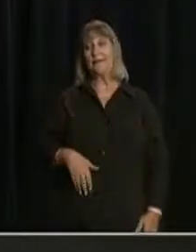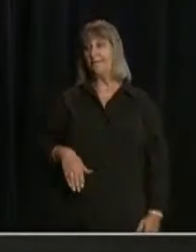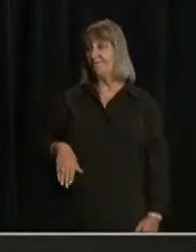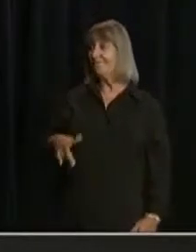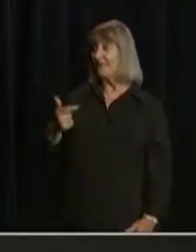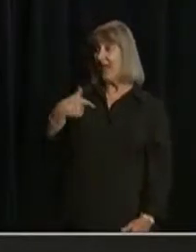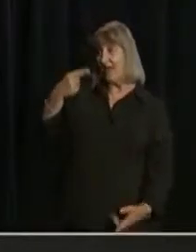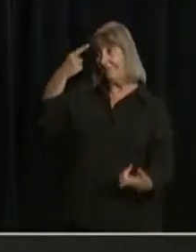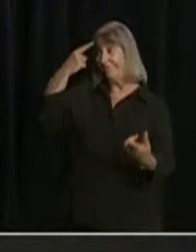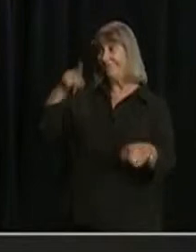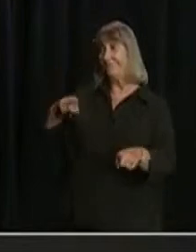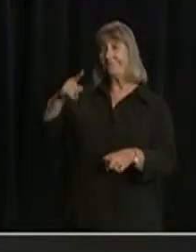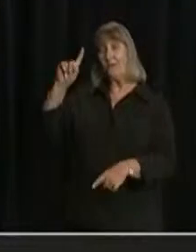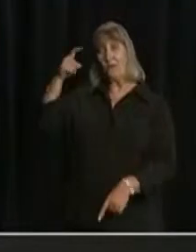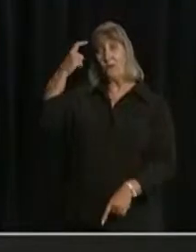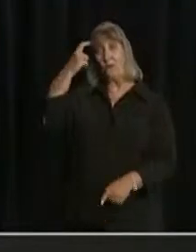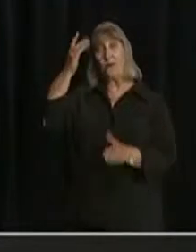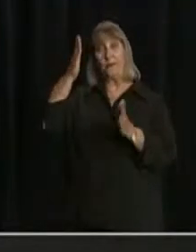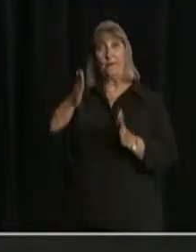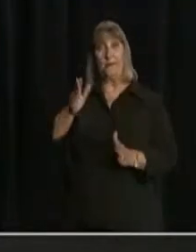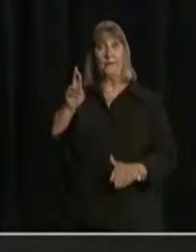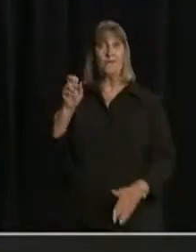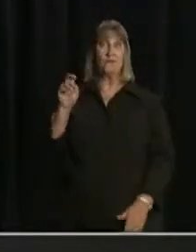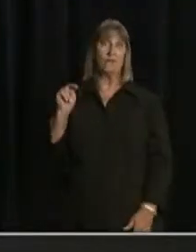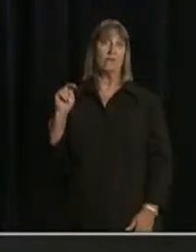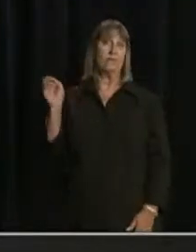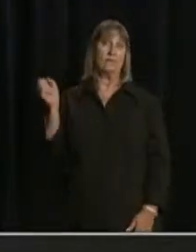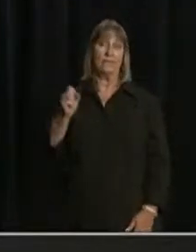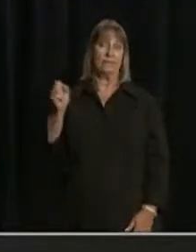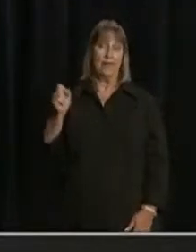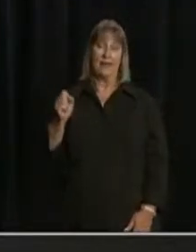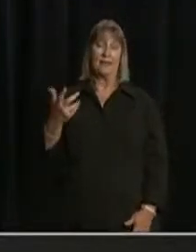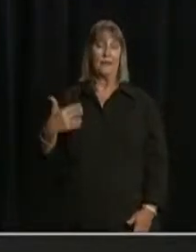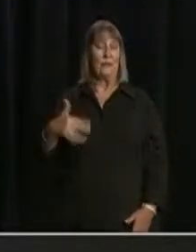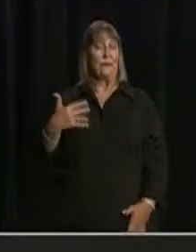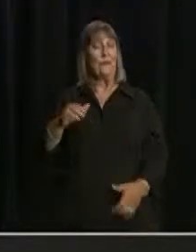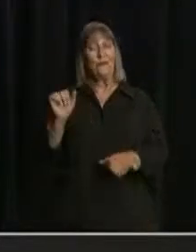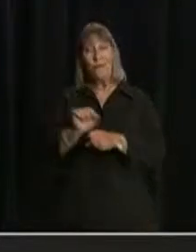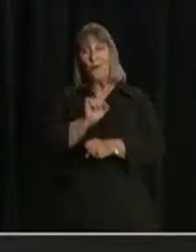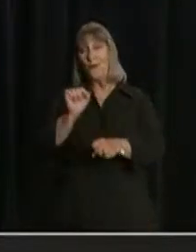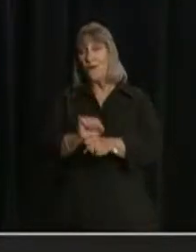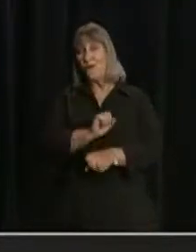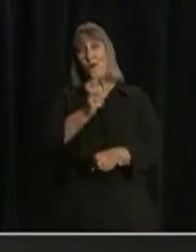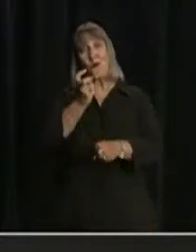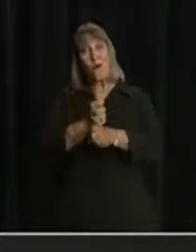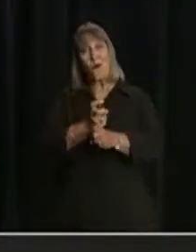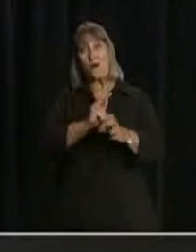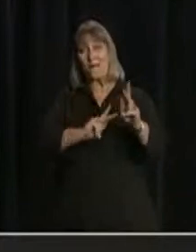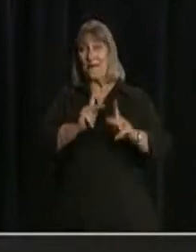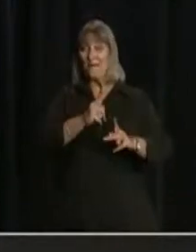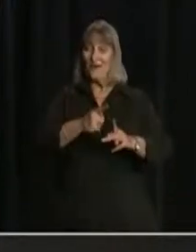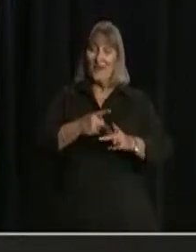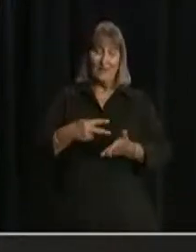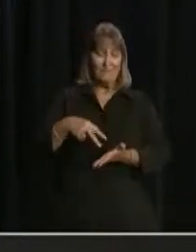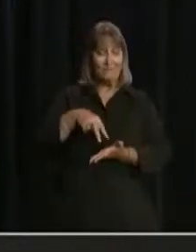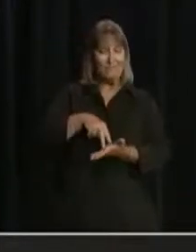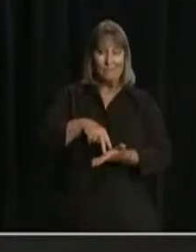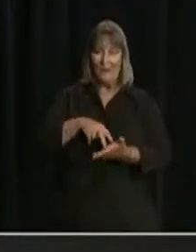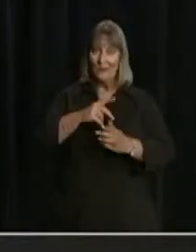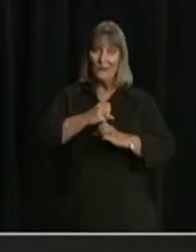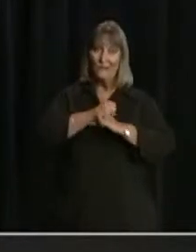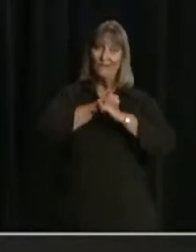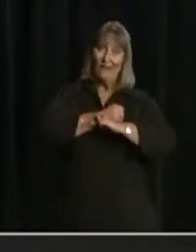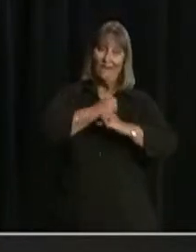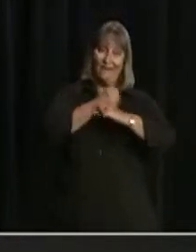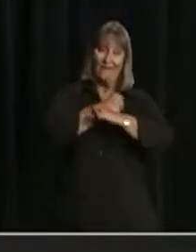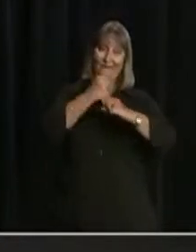exactly right. They're really good, hard-working people, and they've stood up for our country, and we should be doing everything